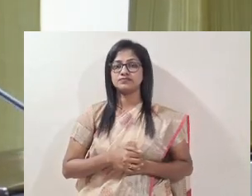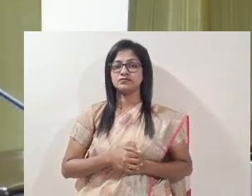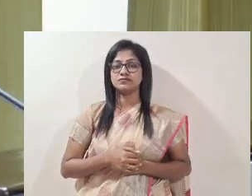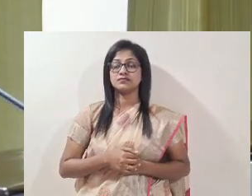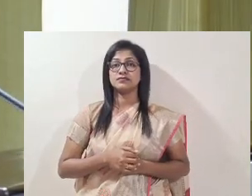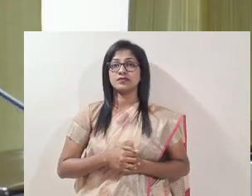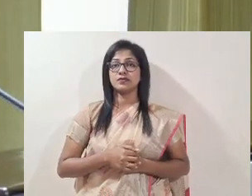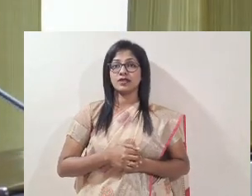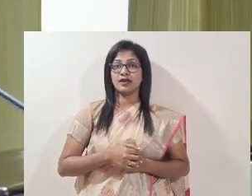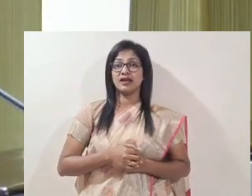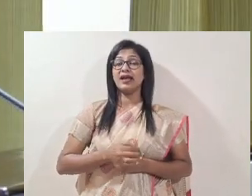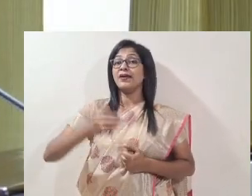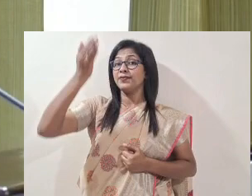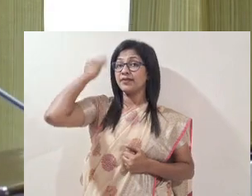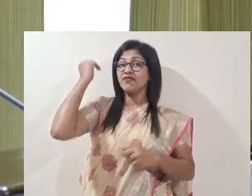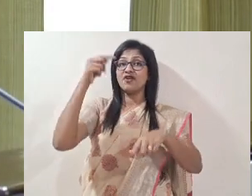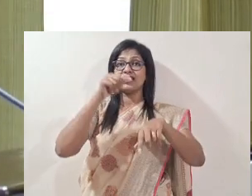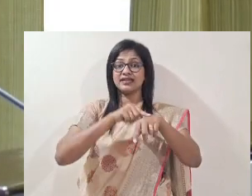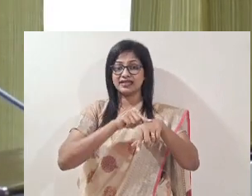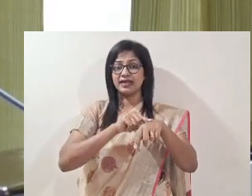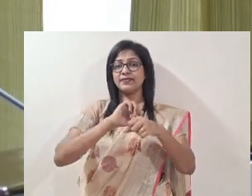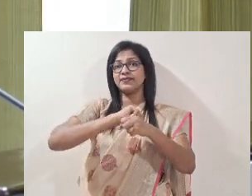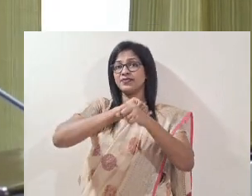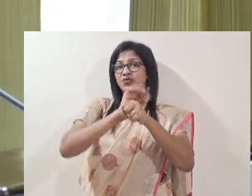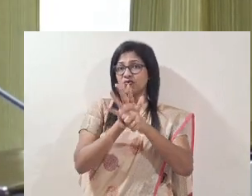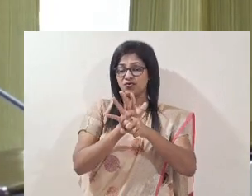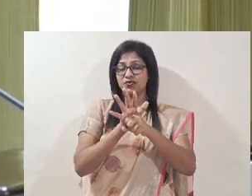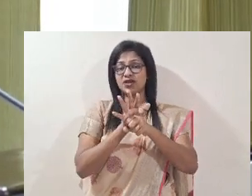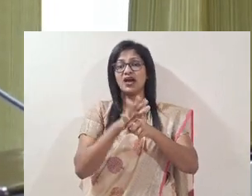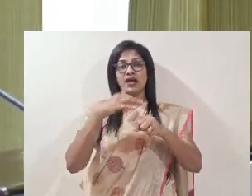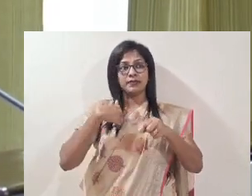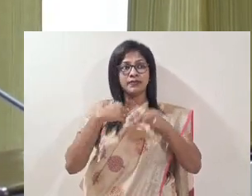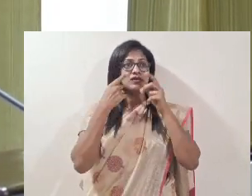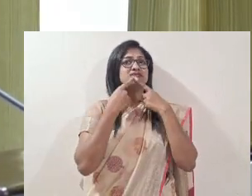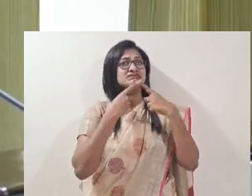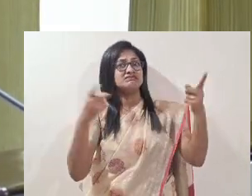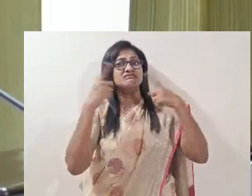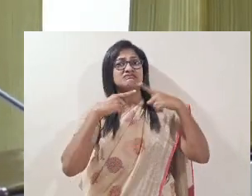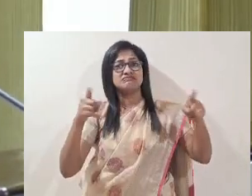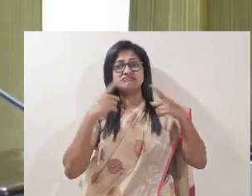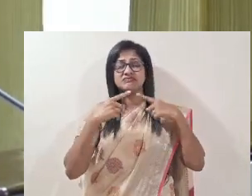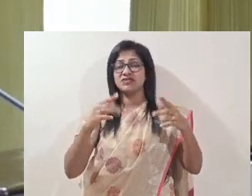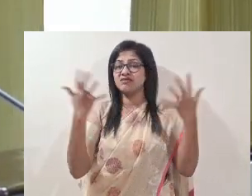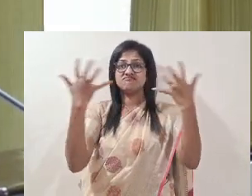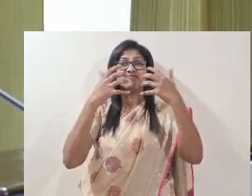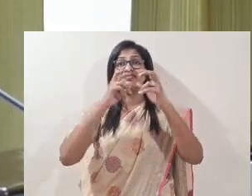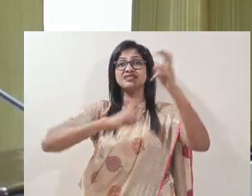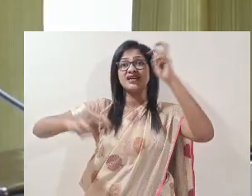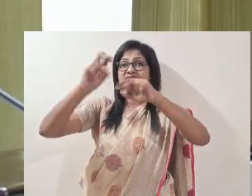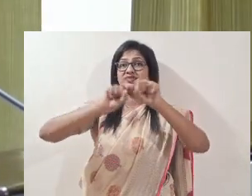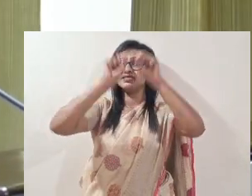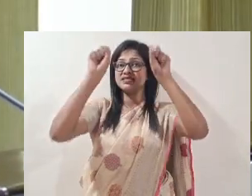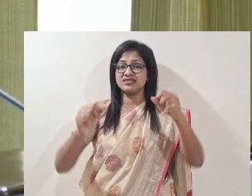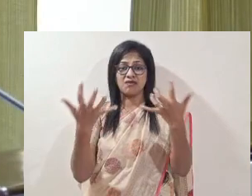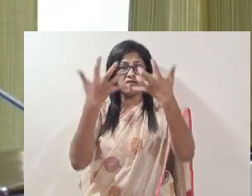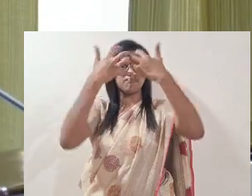During the context of pandemic, I was outraged that our transportation system collapsed